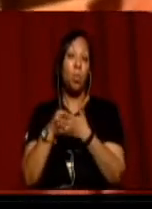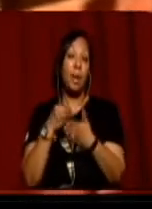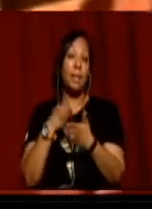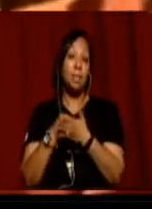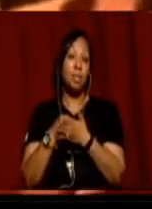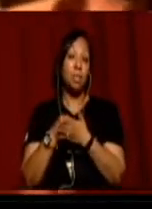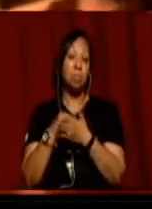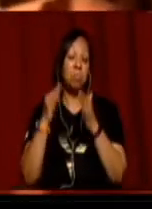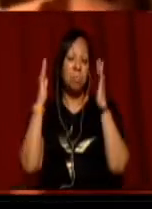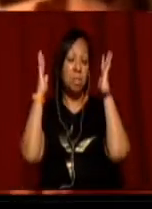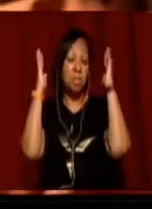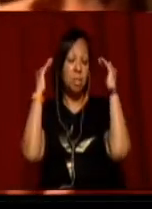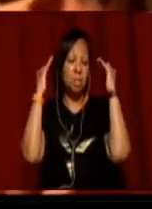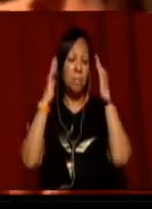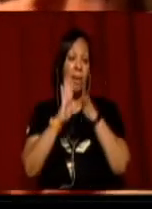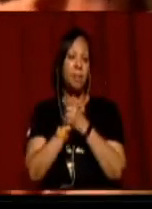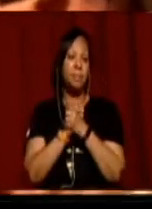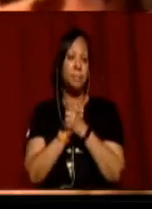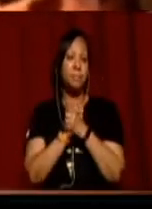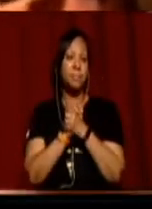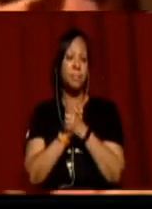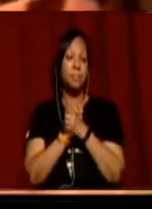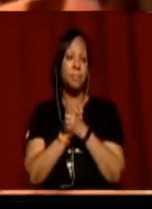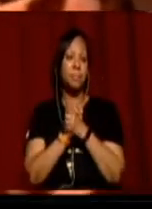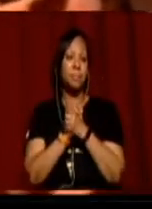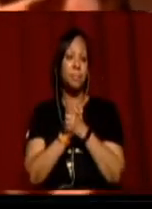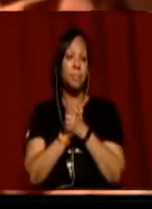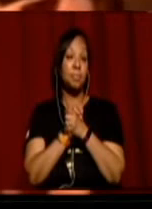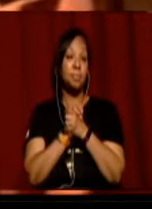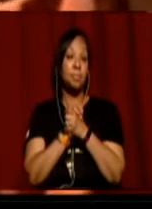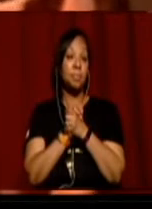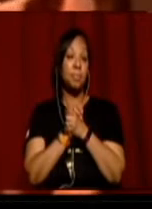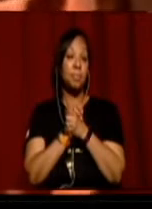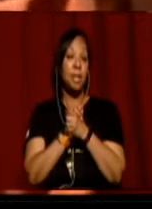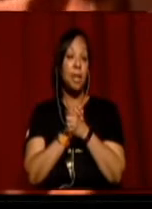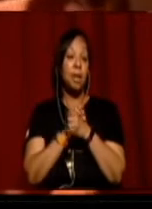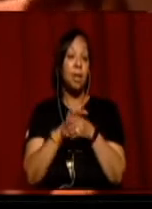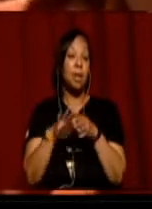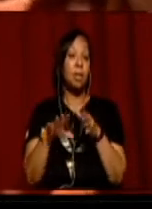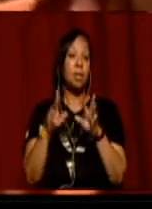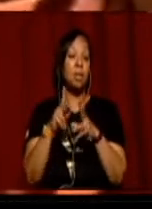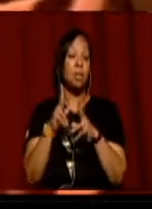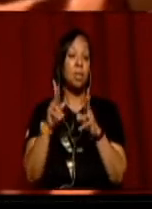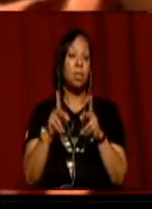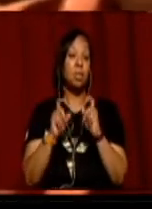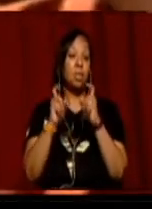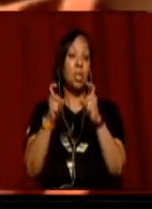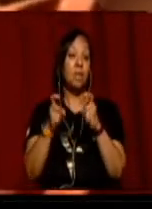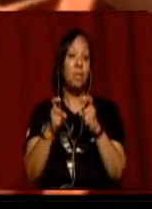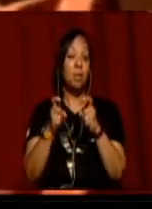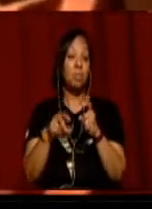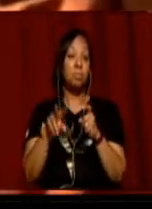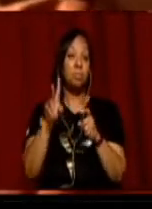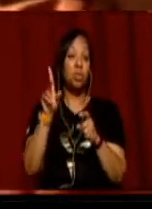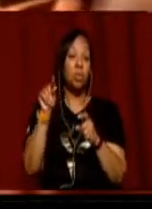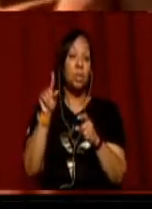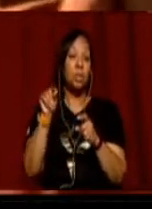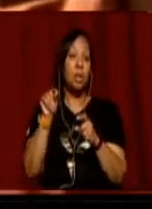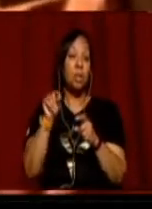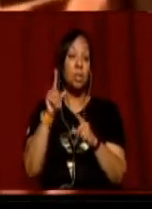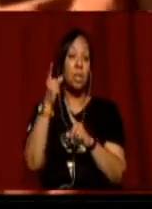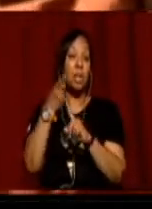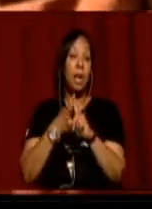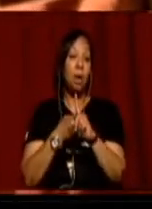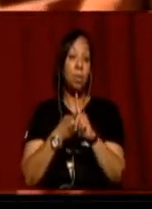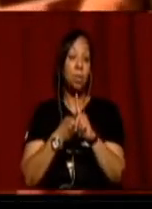we anticipate the entry level contact tracer position to get at least $20 an hour. And then if